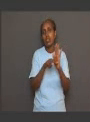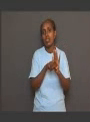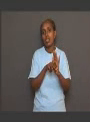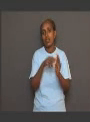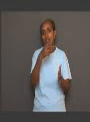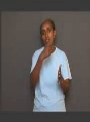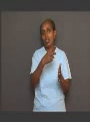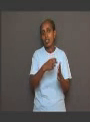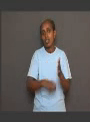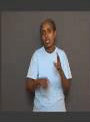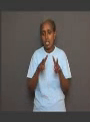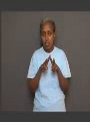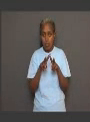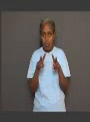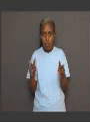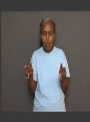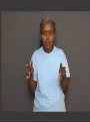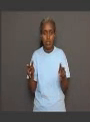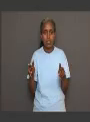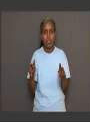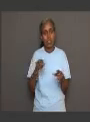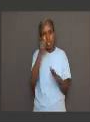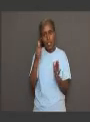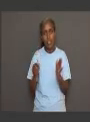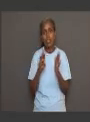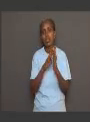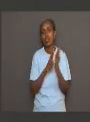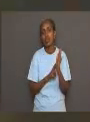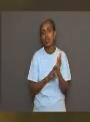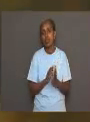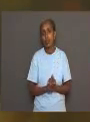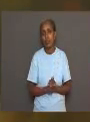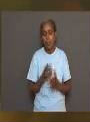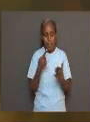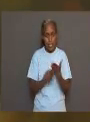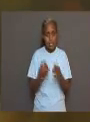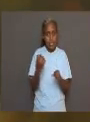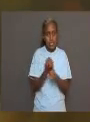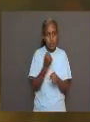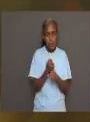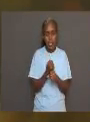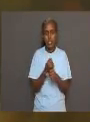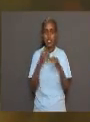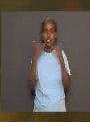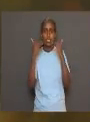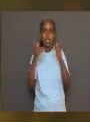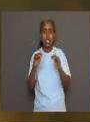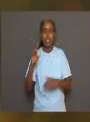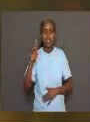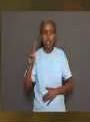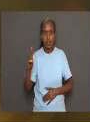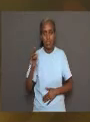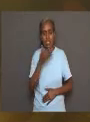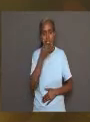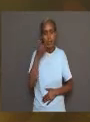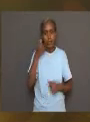without violating any rules. This makes standard deviation the best